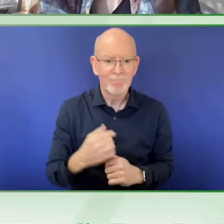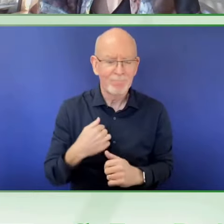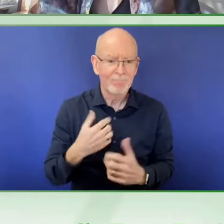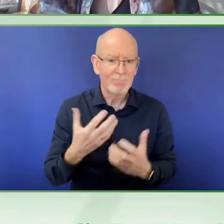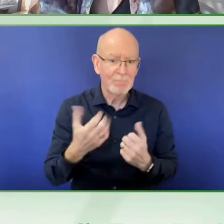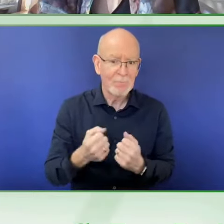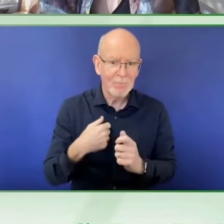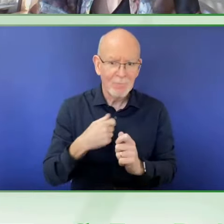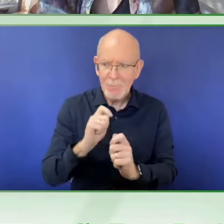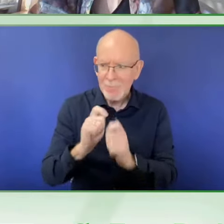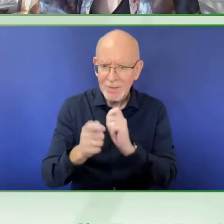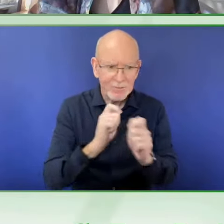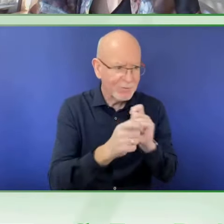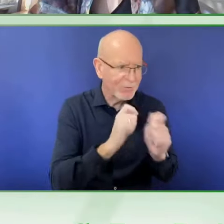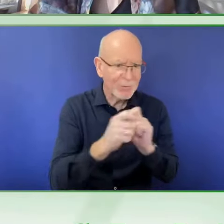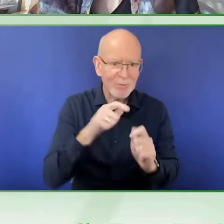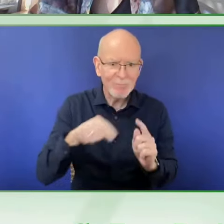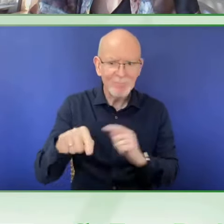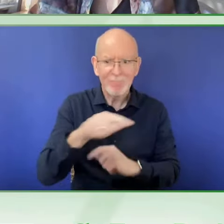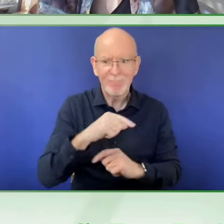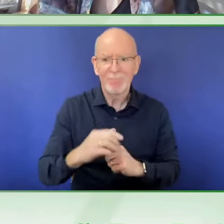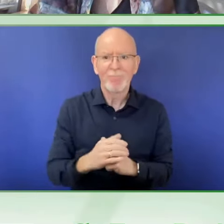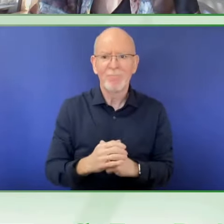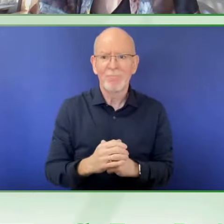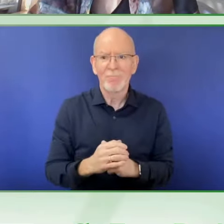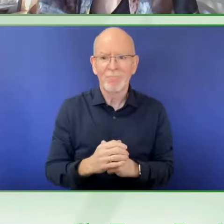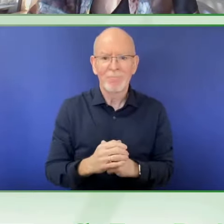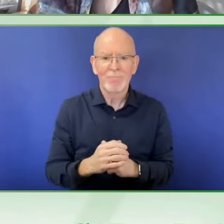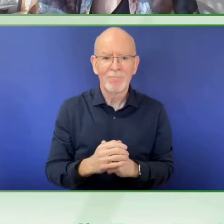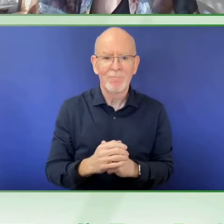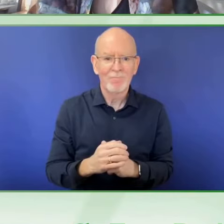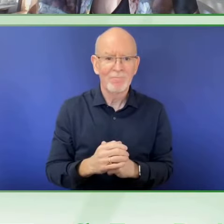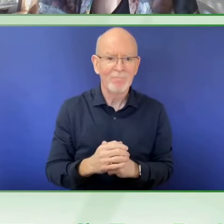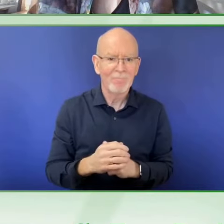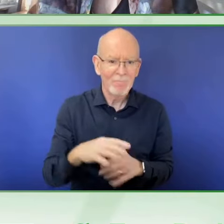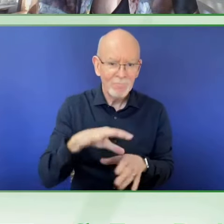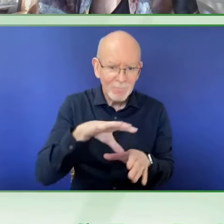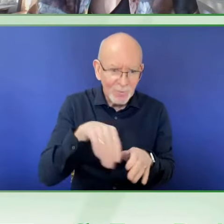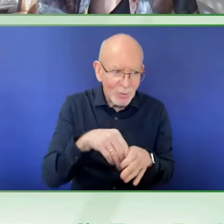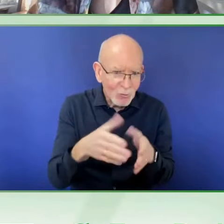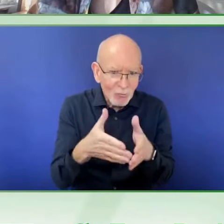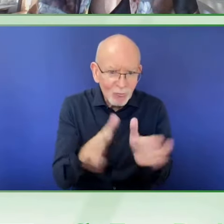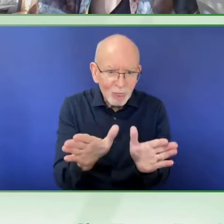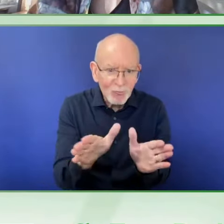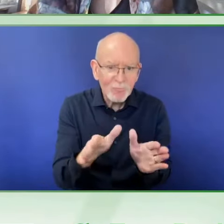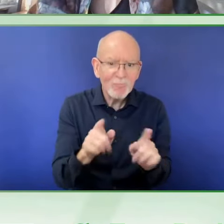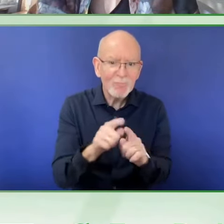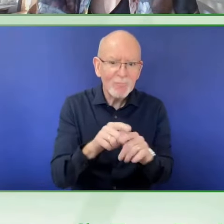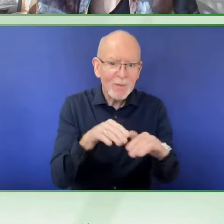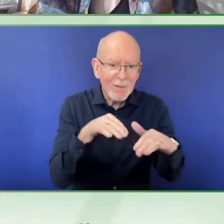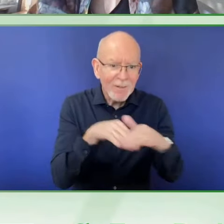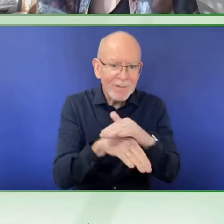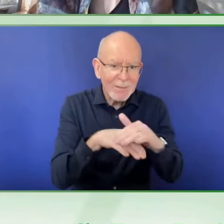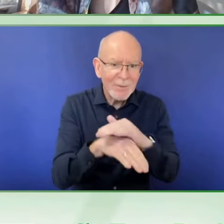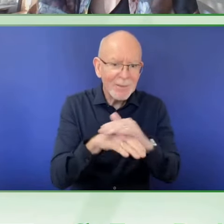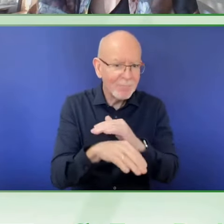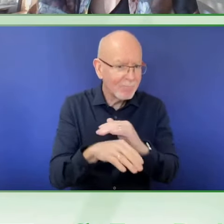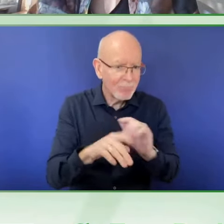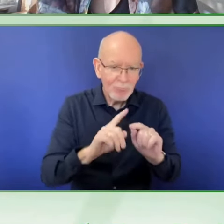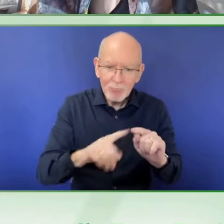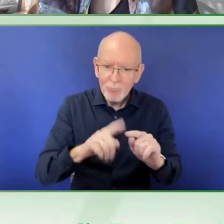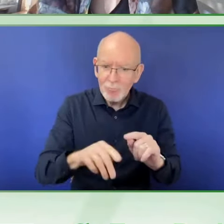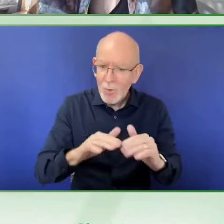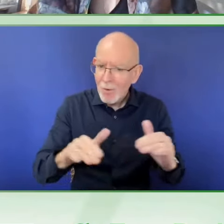professional astronomy. This is why the Chilean Astronomical Society, SOCIAS, created the Gender and Inclusion Working